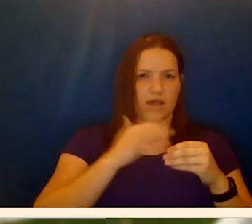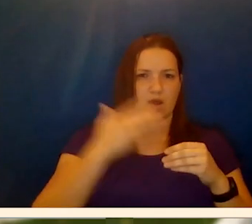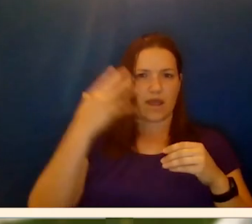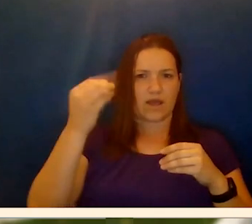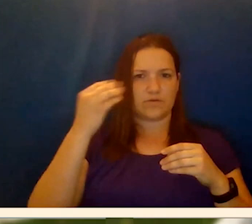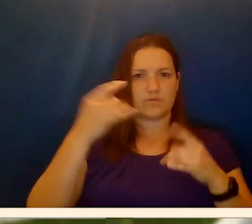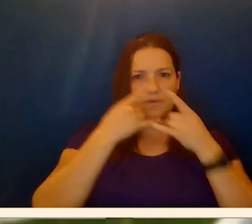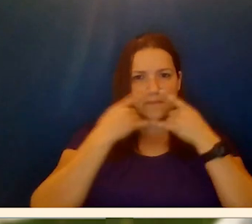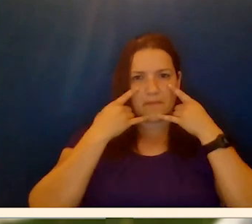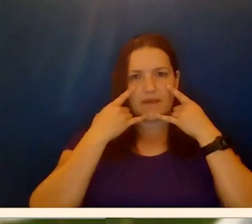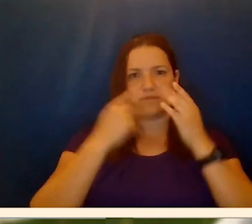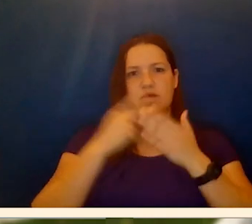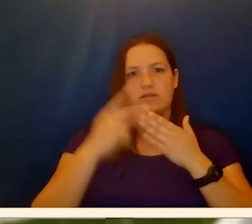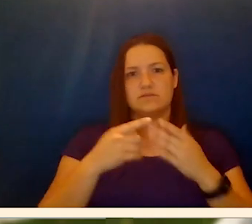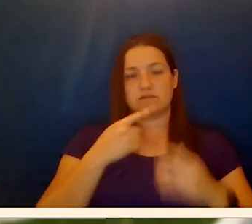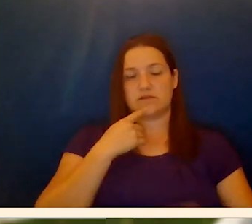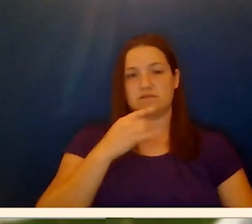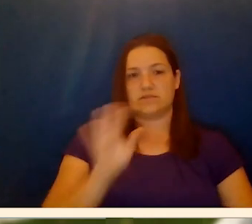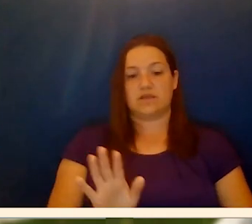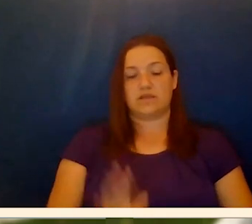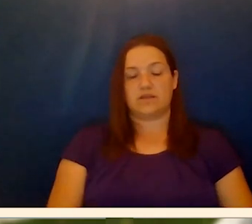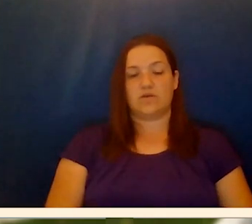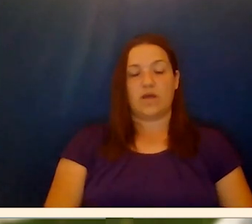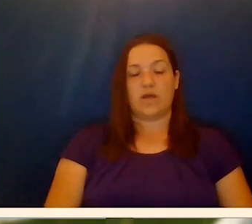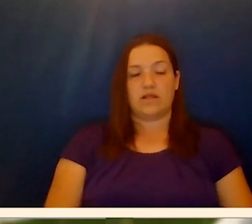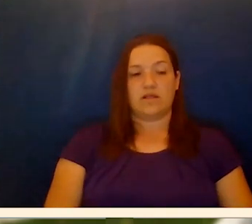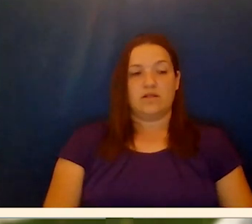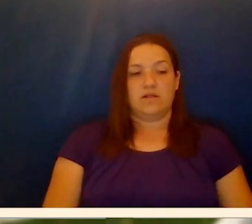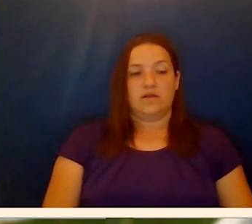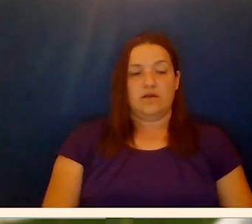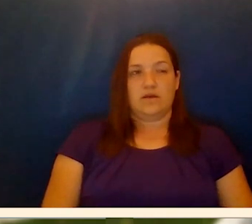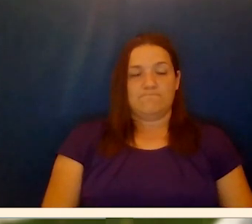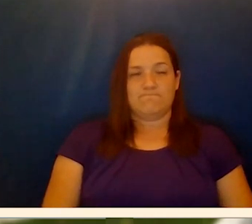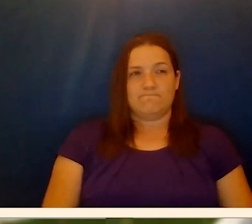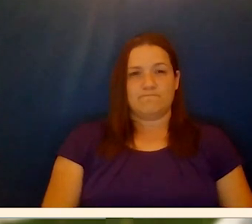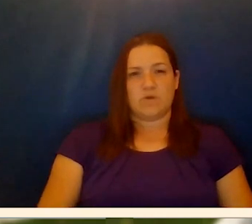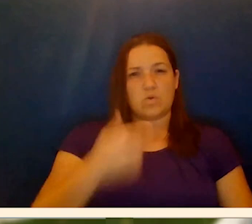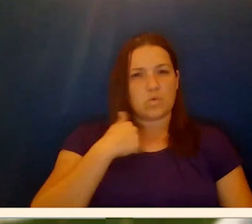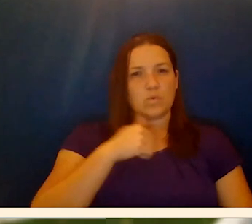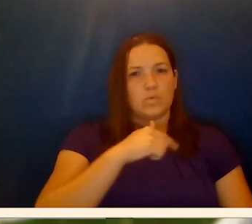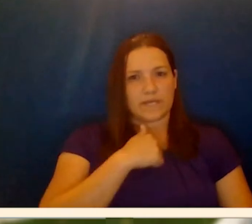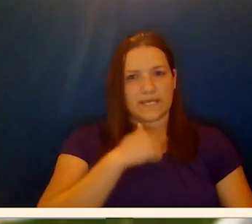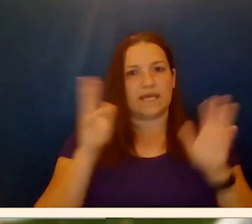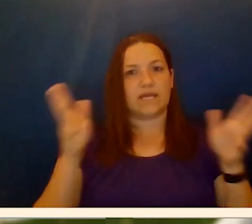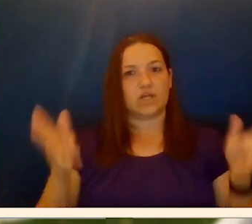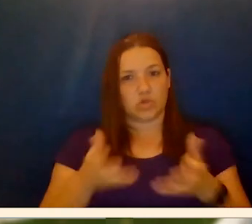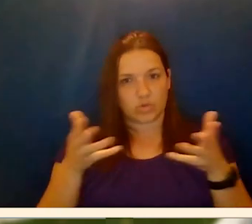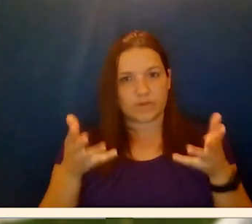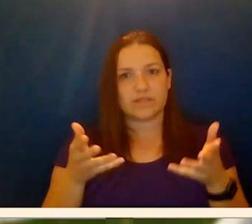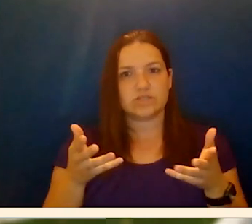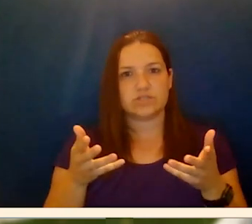them that we do encourage our employees to wear